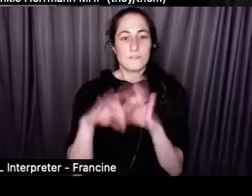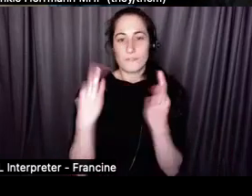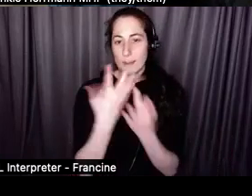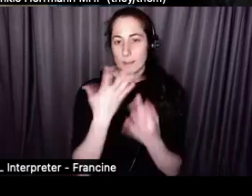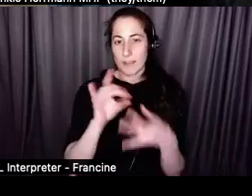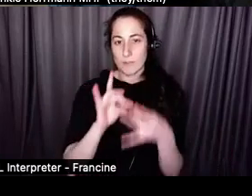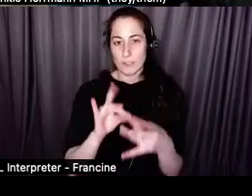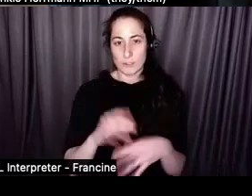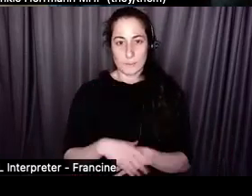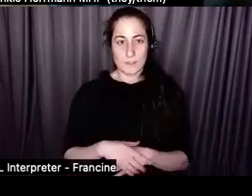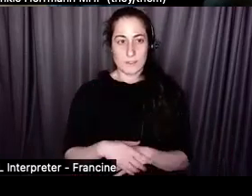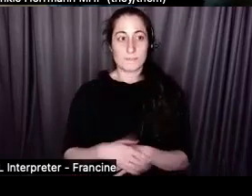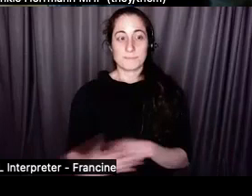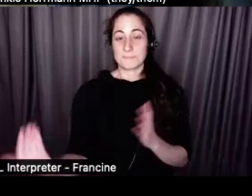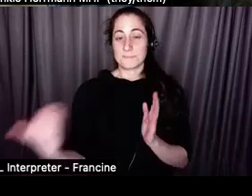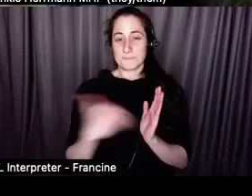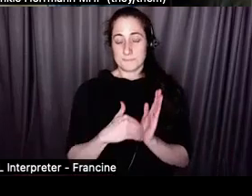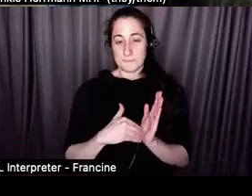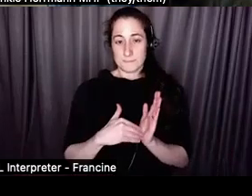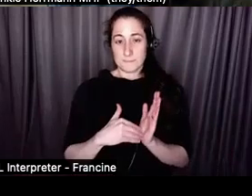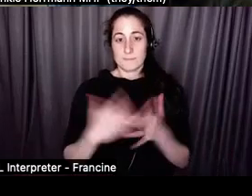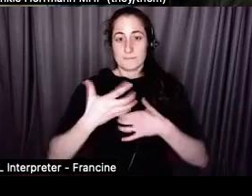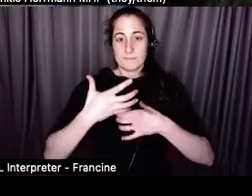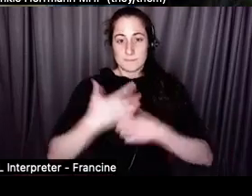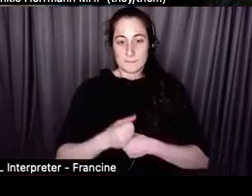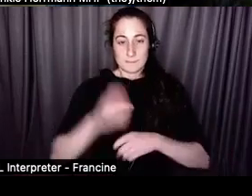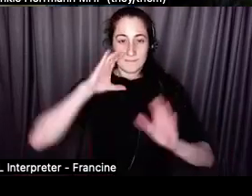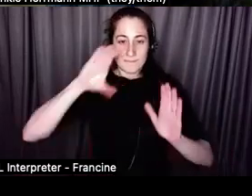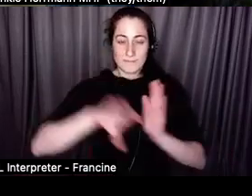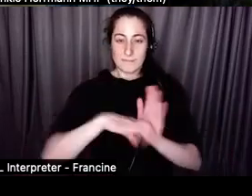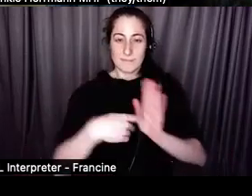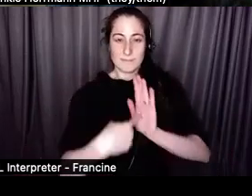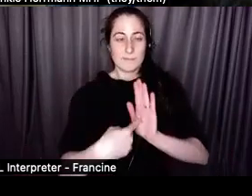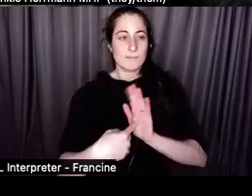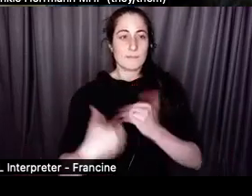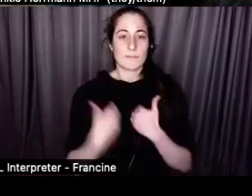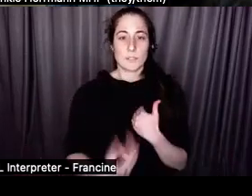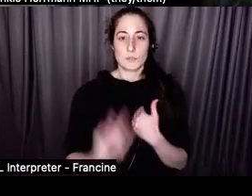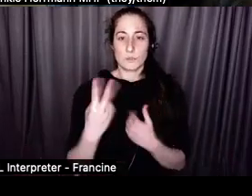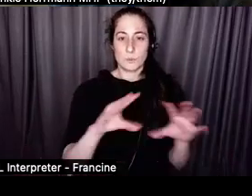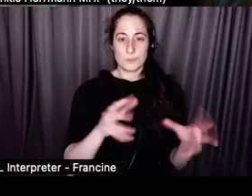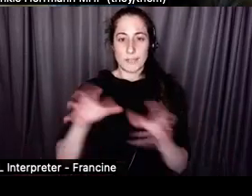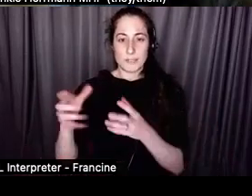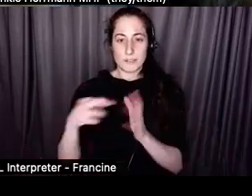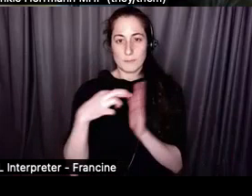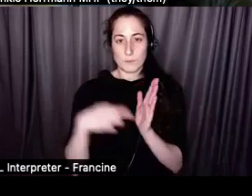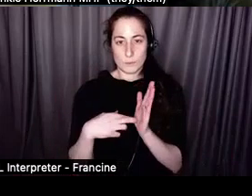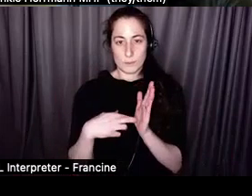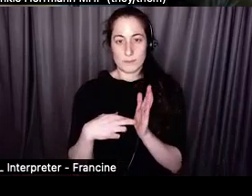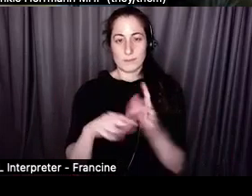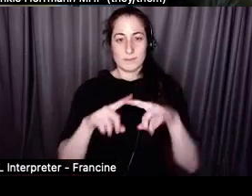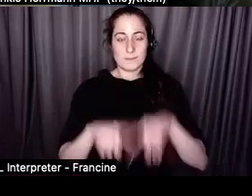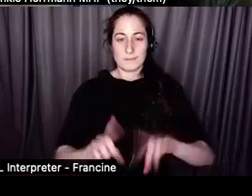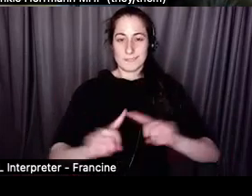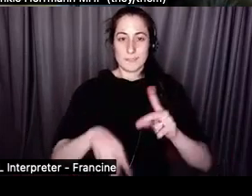So kind of just to repeat that in a visual format, there's two sets of rules for different types of HARP